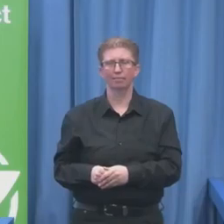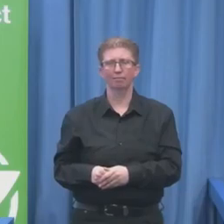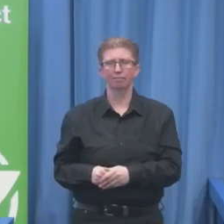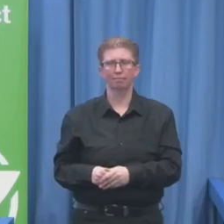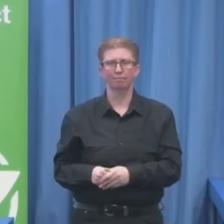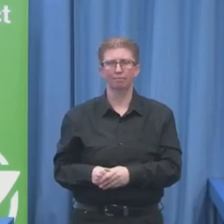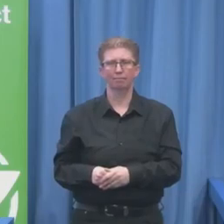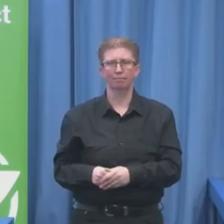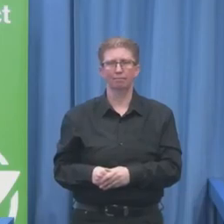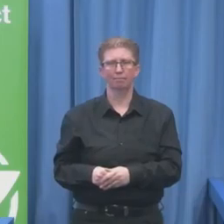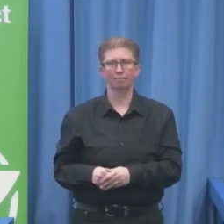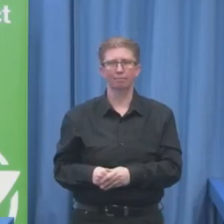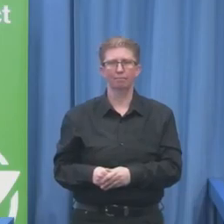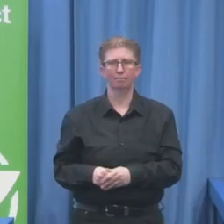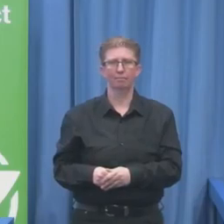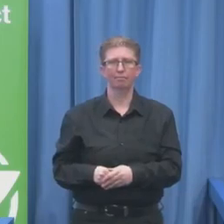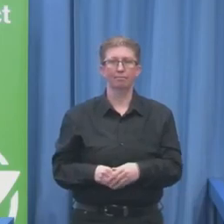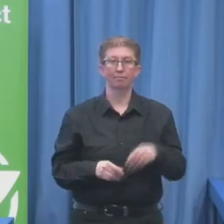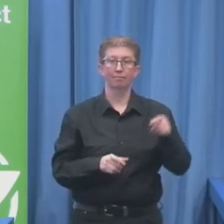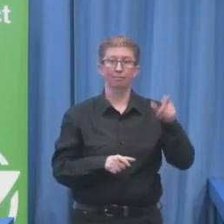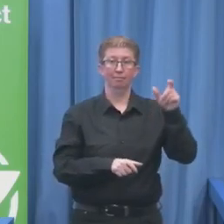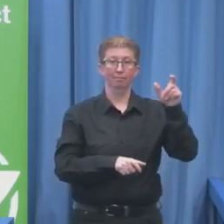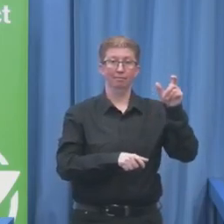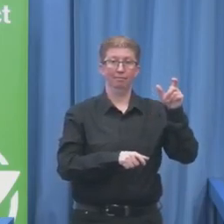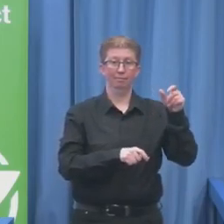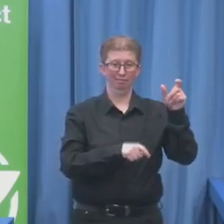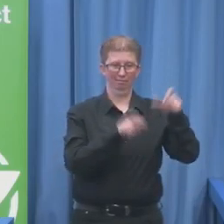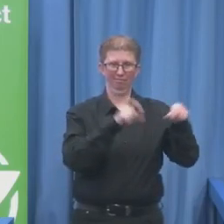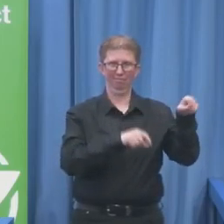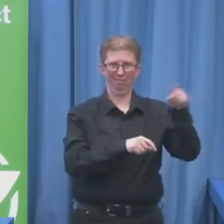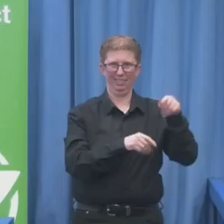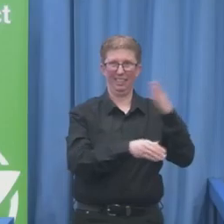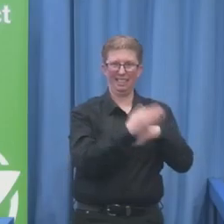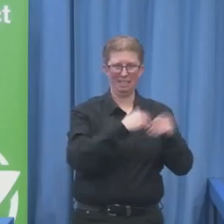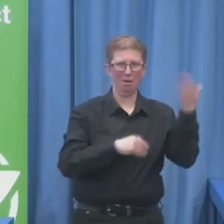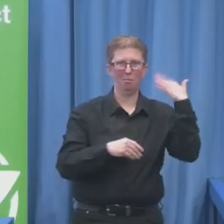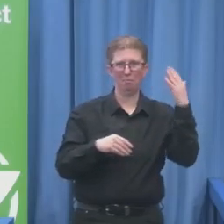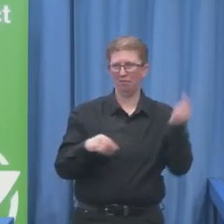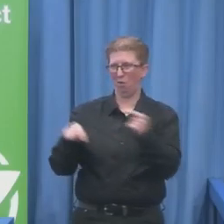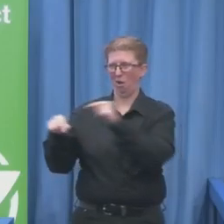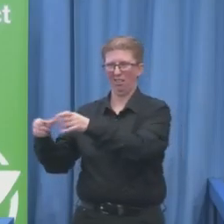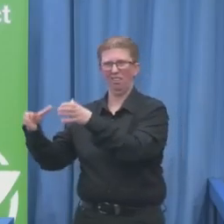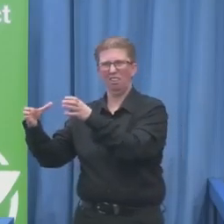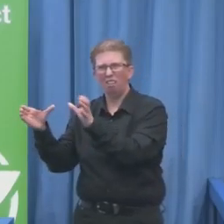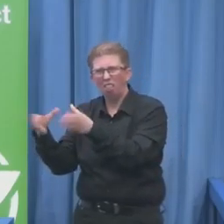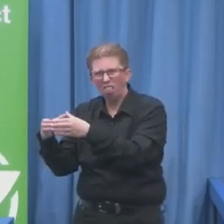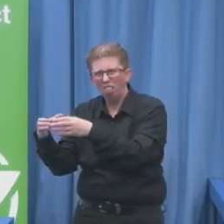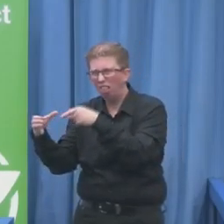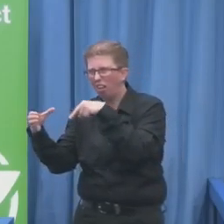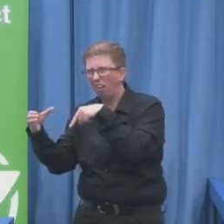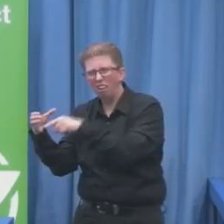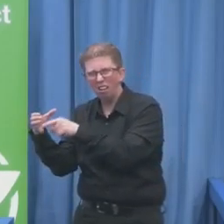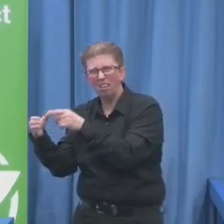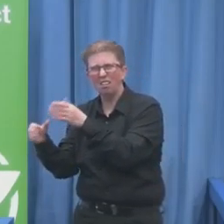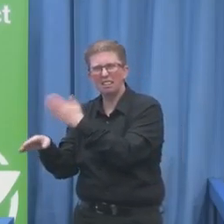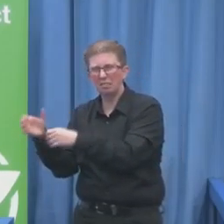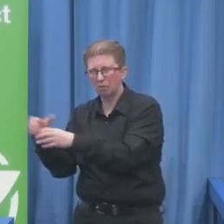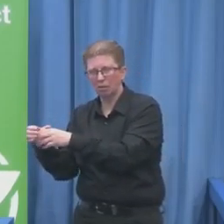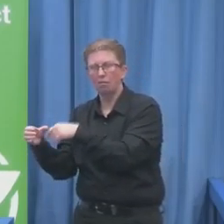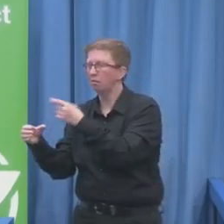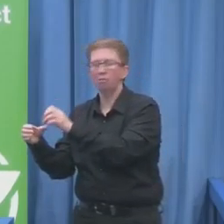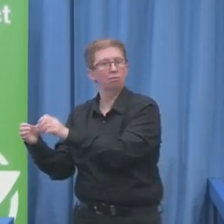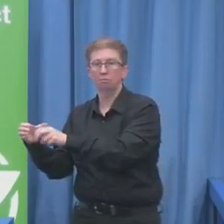market? And then are there a portion of those former service users who went to sheltered workshops who are